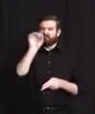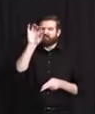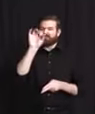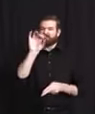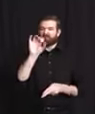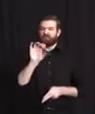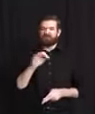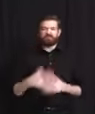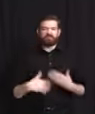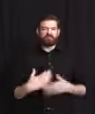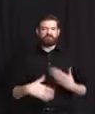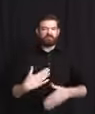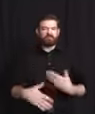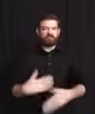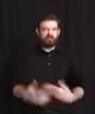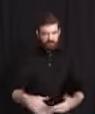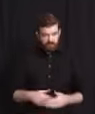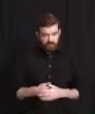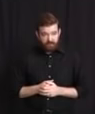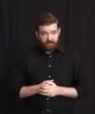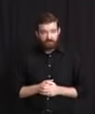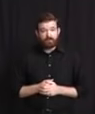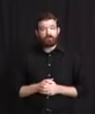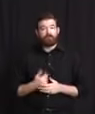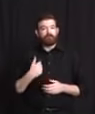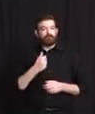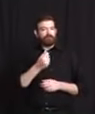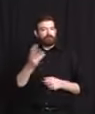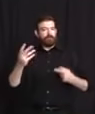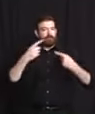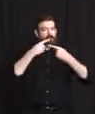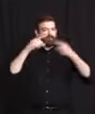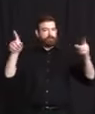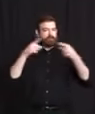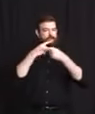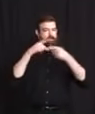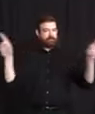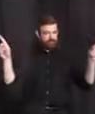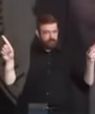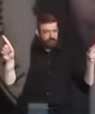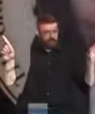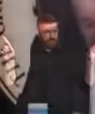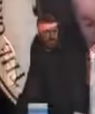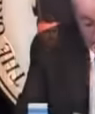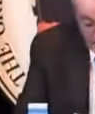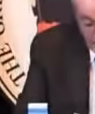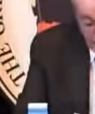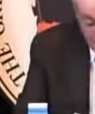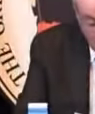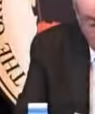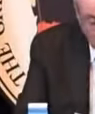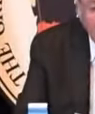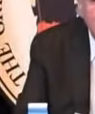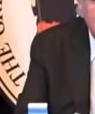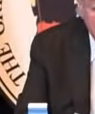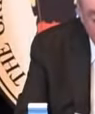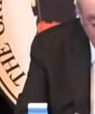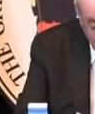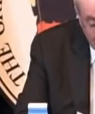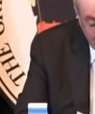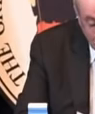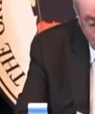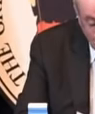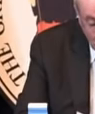several important announcements. First, to the class of 2020, I am proud to say that you will have